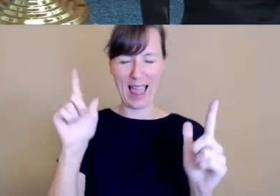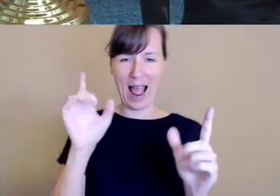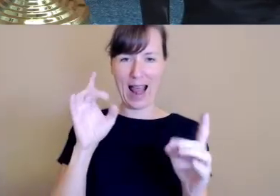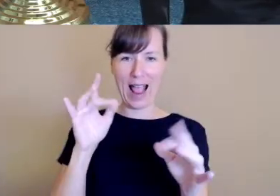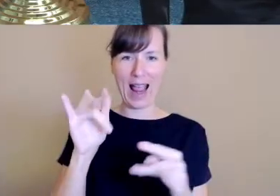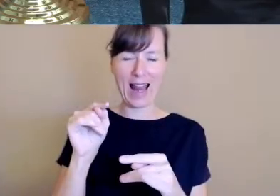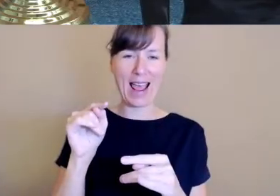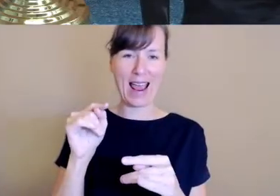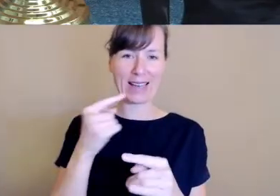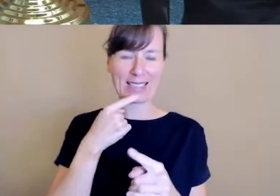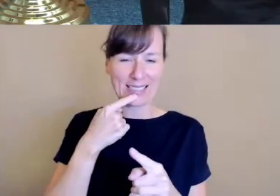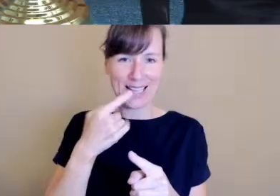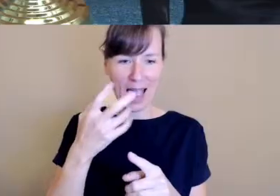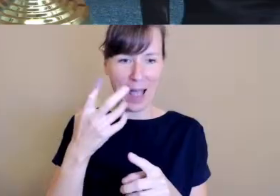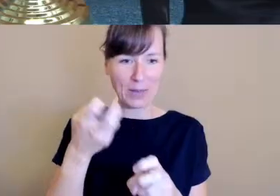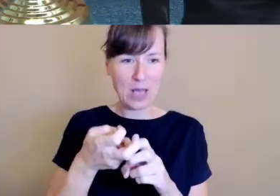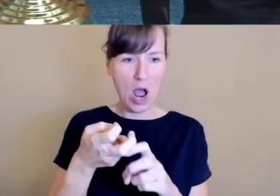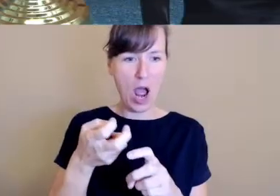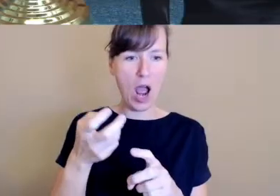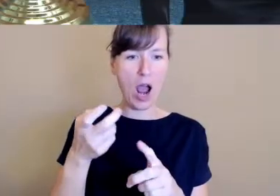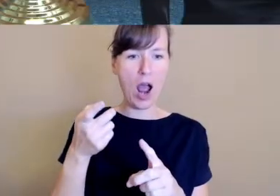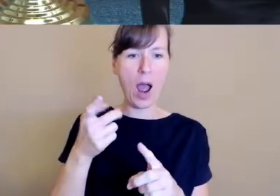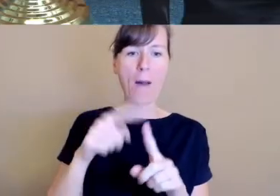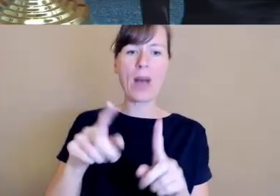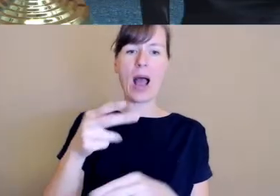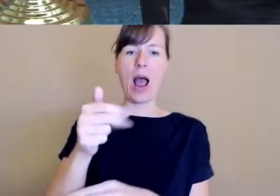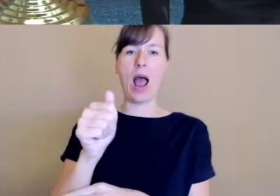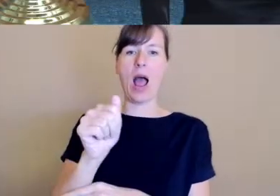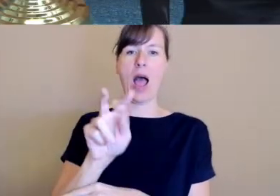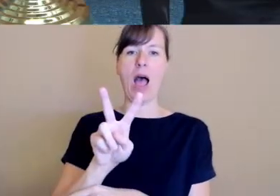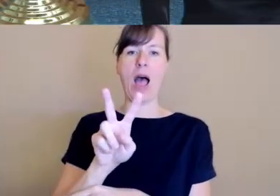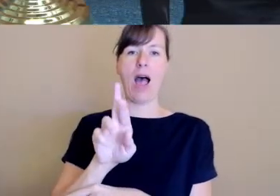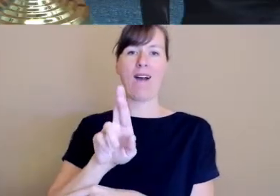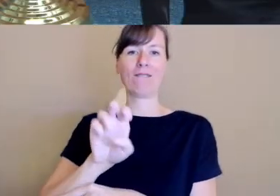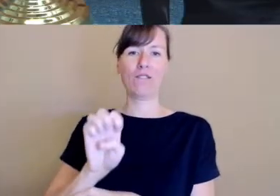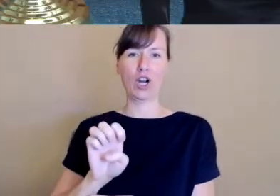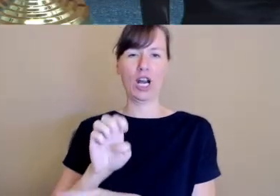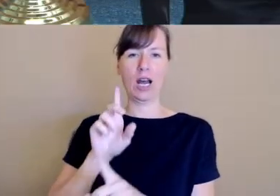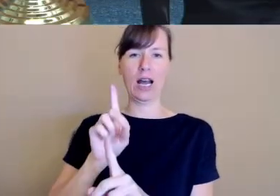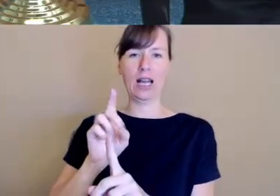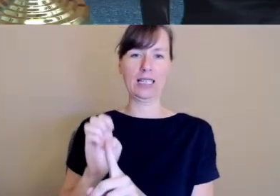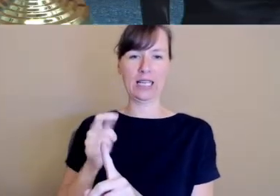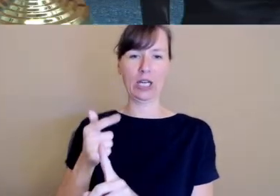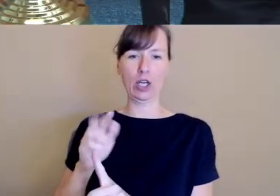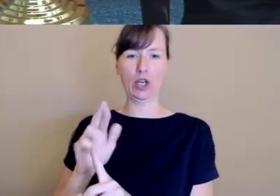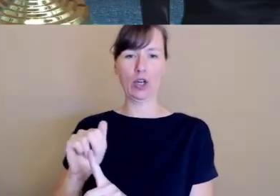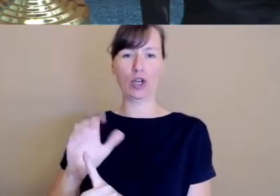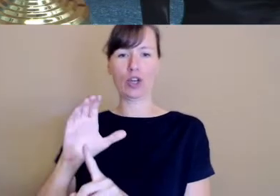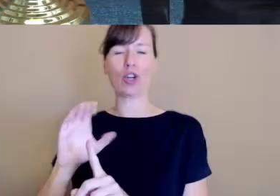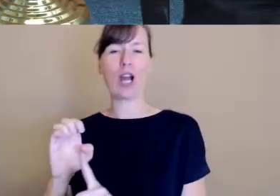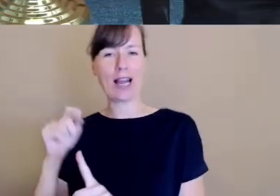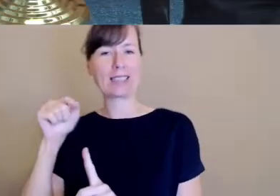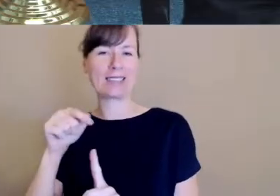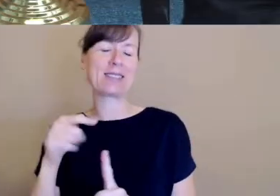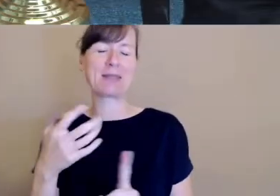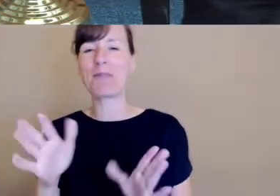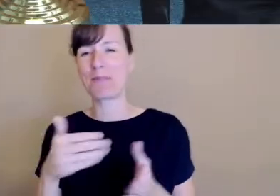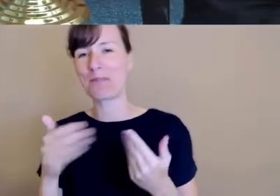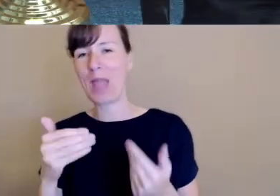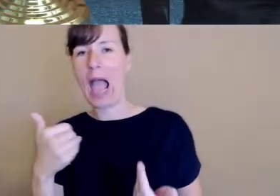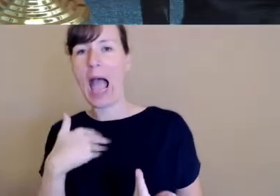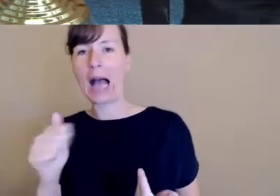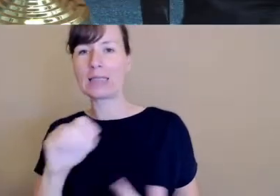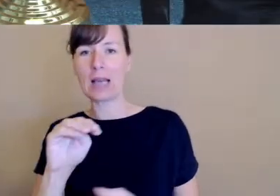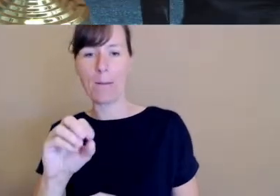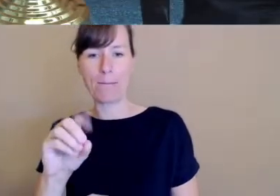where they have a local nonprofit that serves as their green team. It is